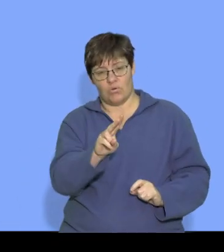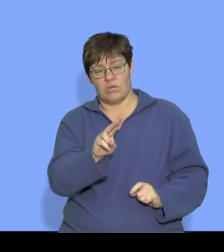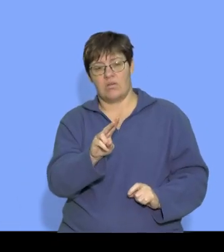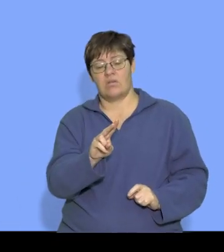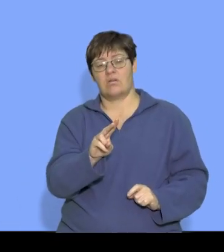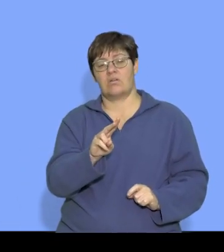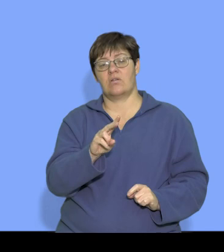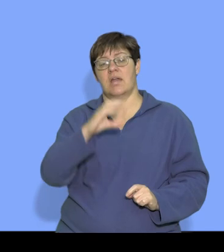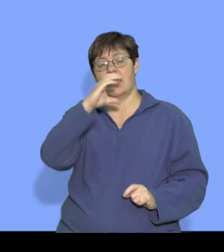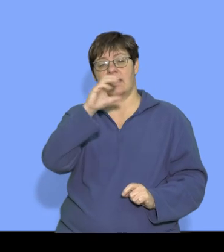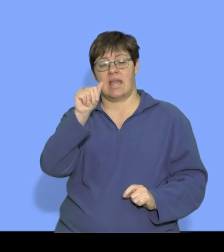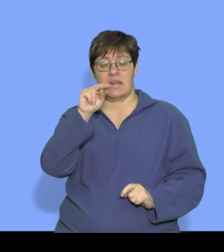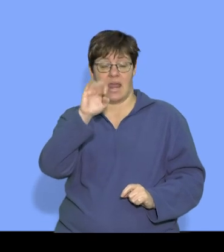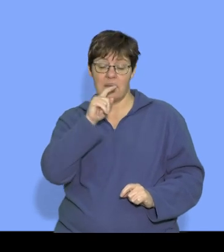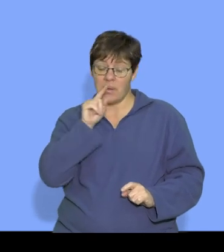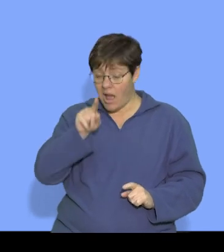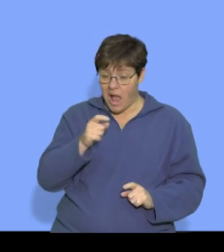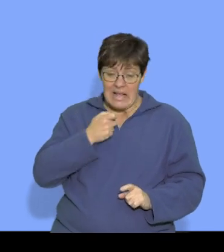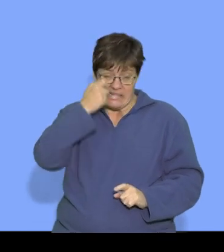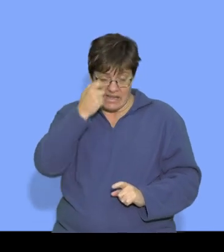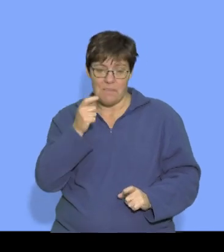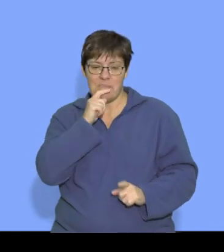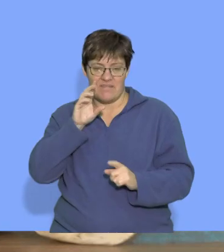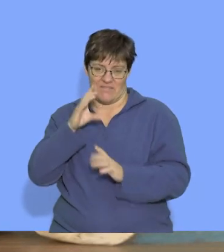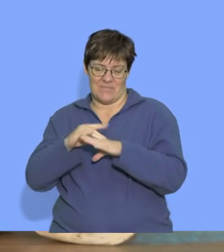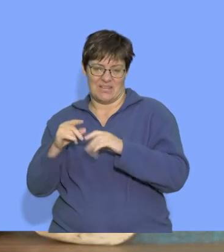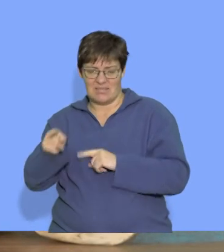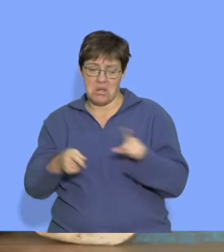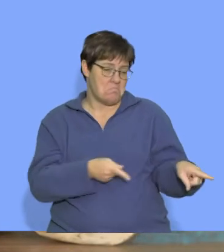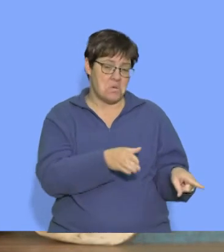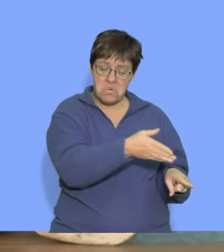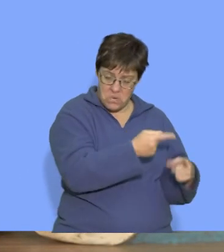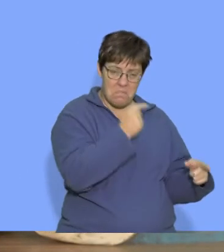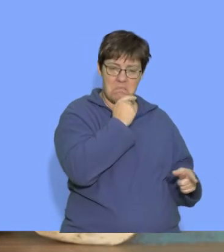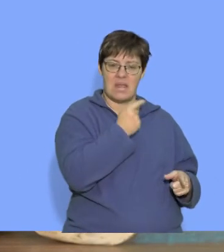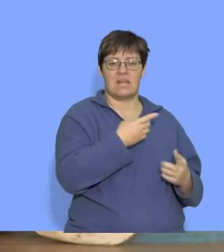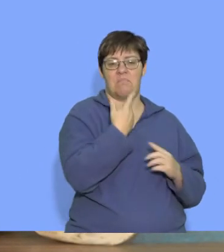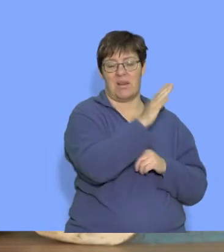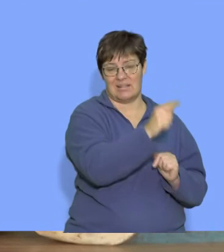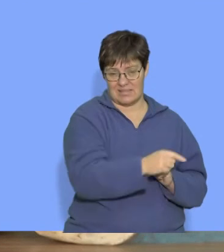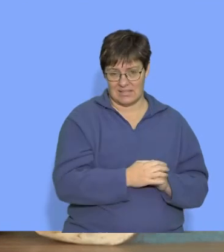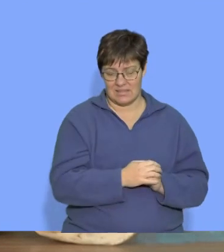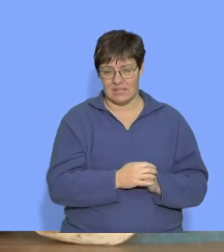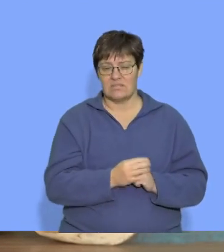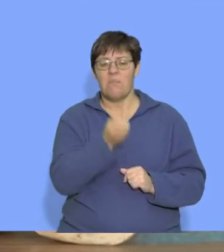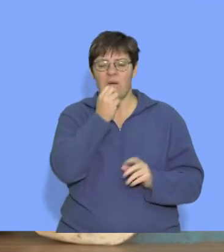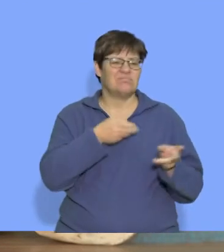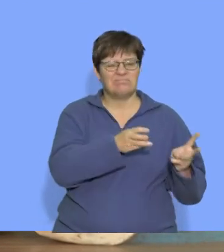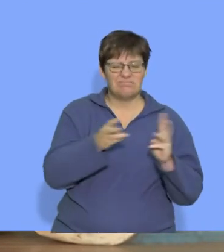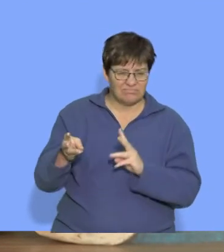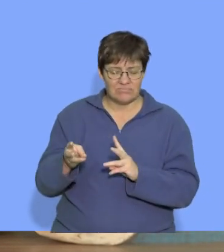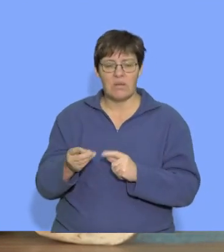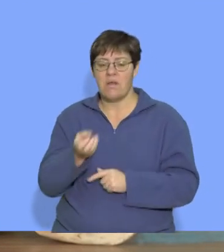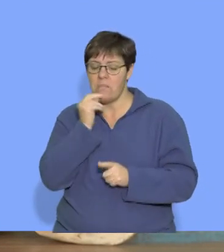looking at the canines. We also spend a lot of time looking at the structure of teeth in terms of unpacking the